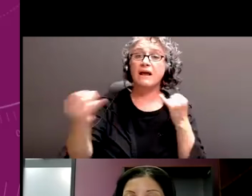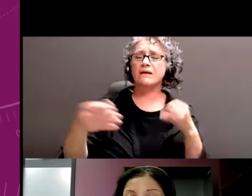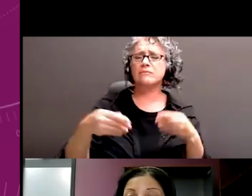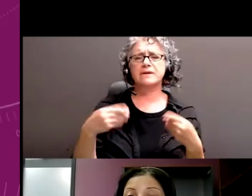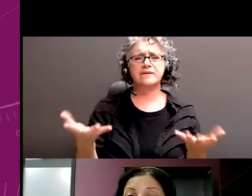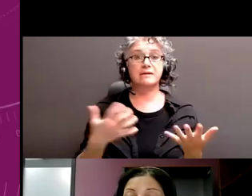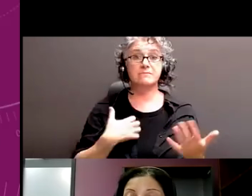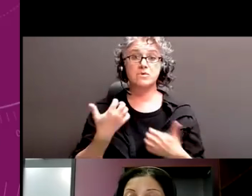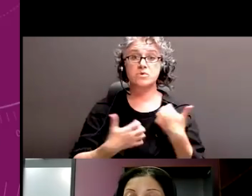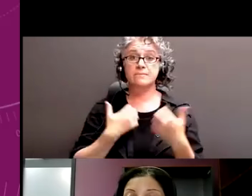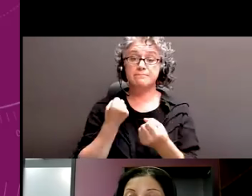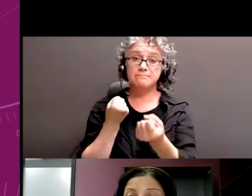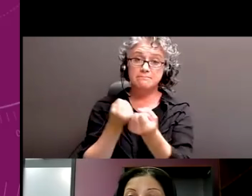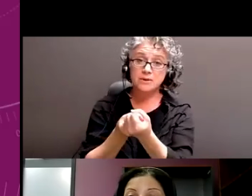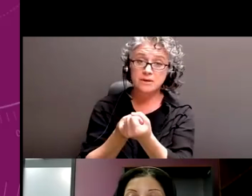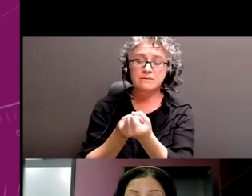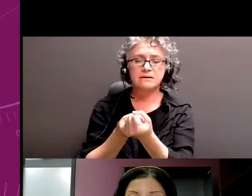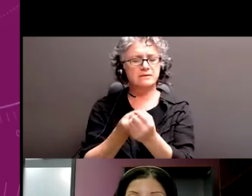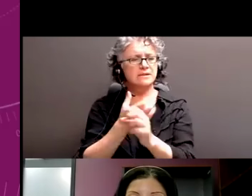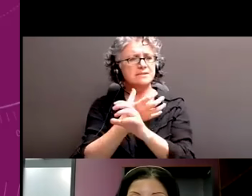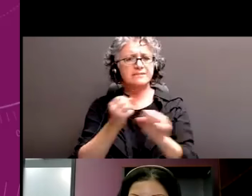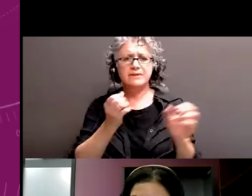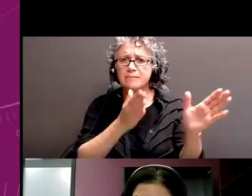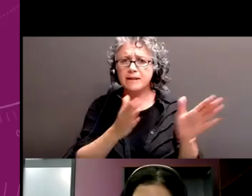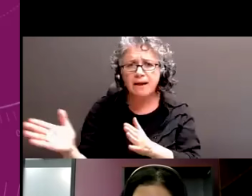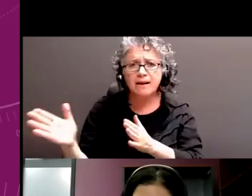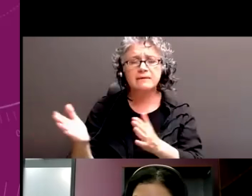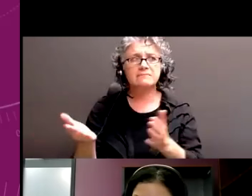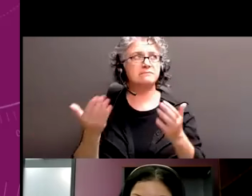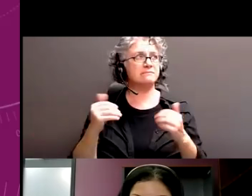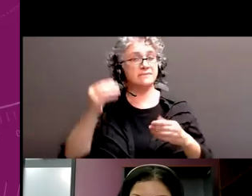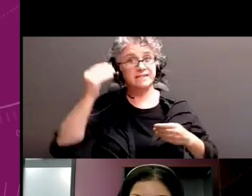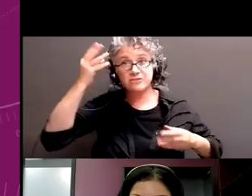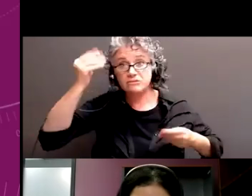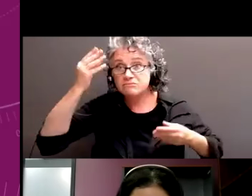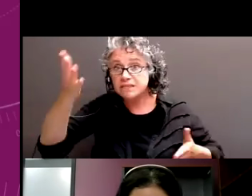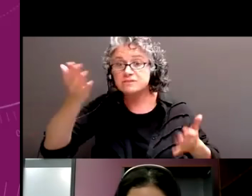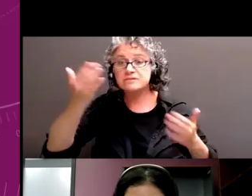support, safety planning, information and referral.